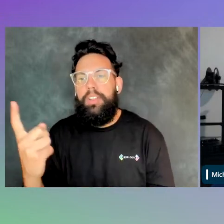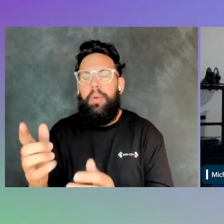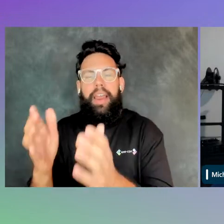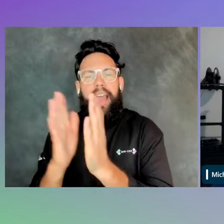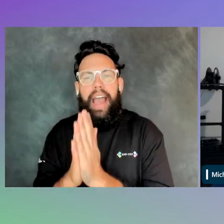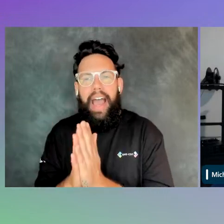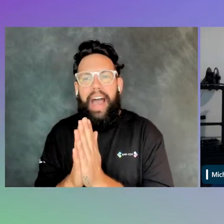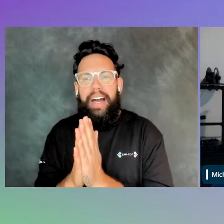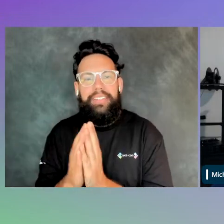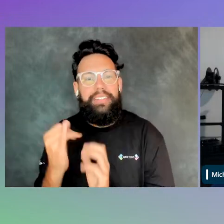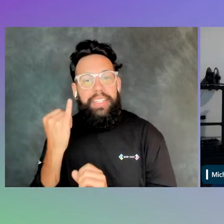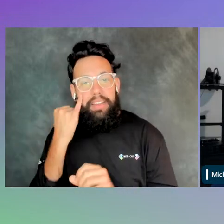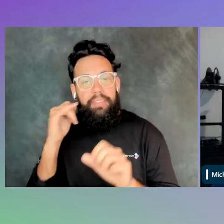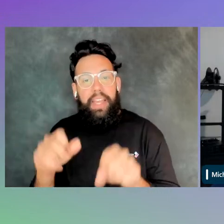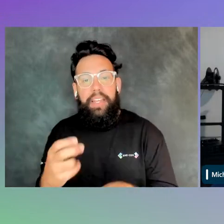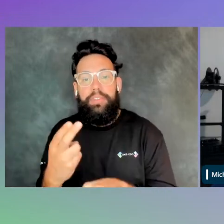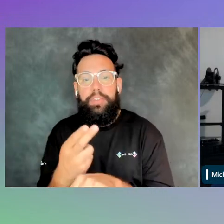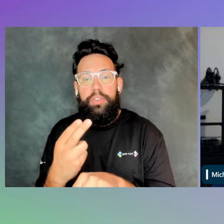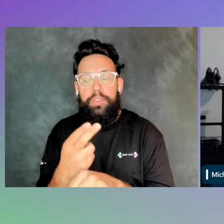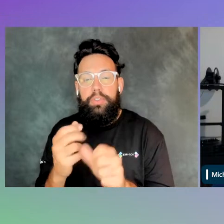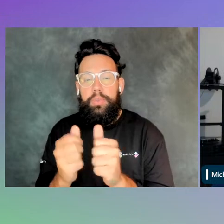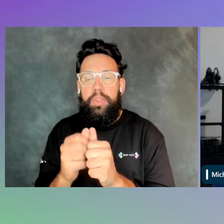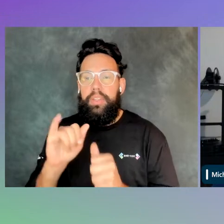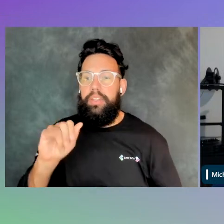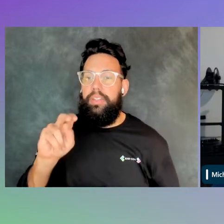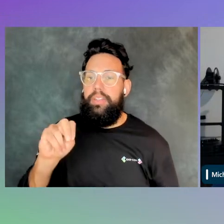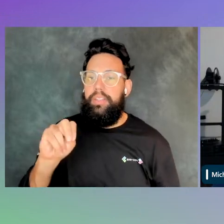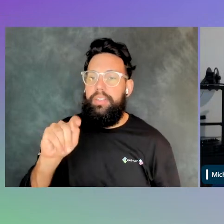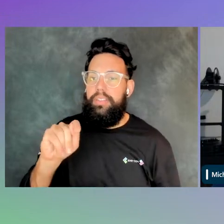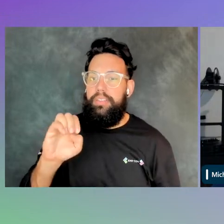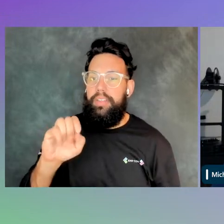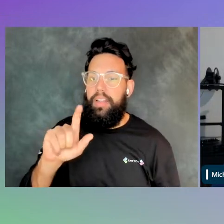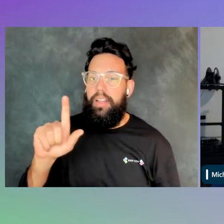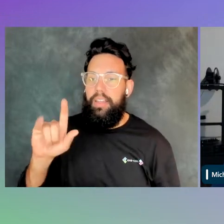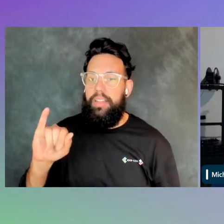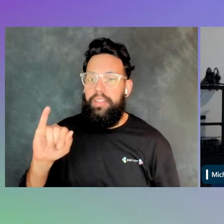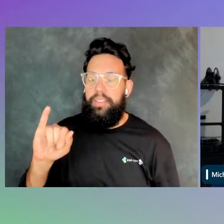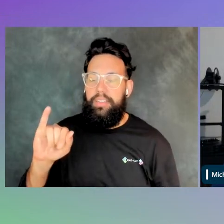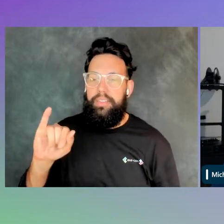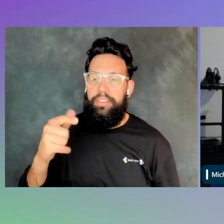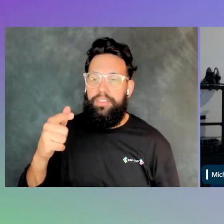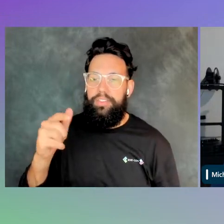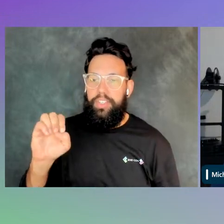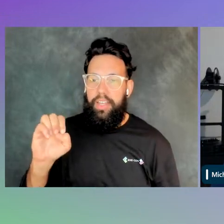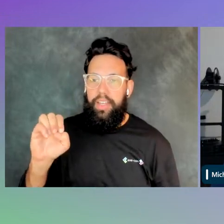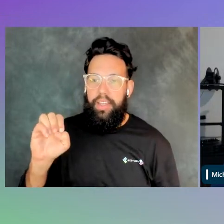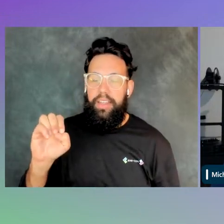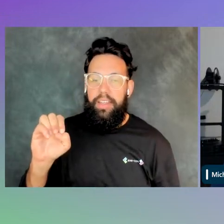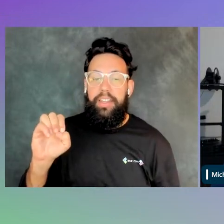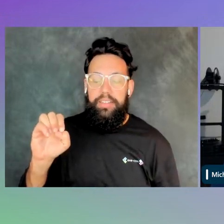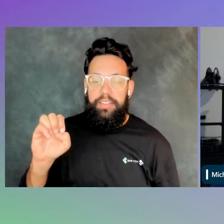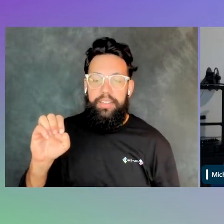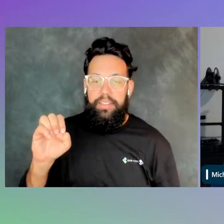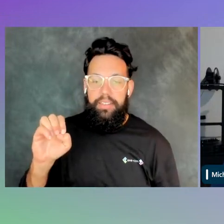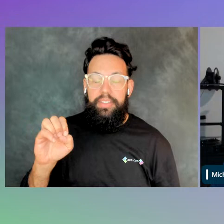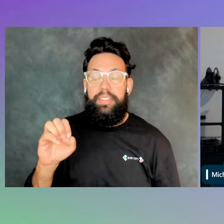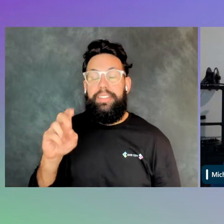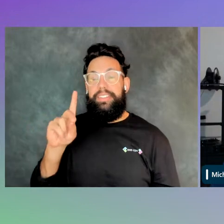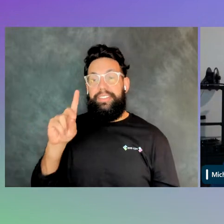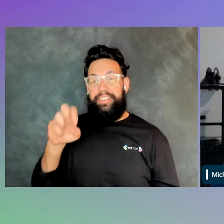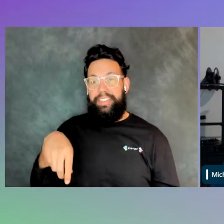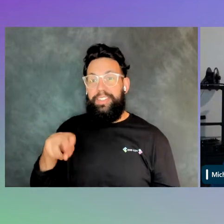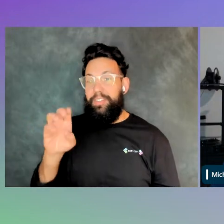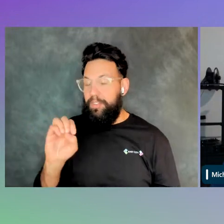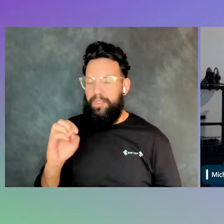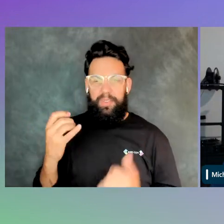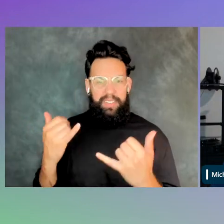IntelliJ IDE. For us, just a bonus here. DQ is working on that.